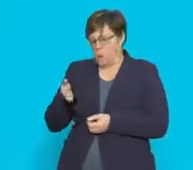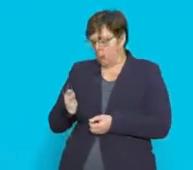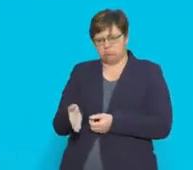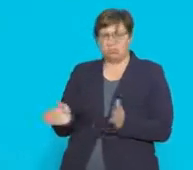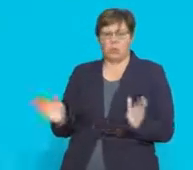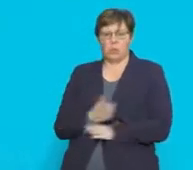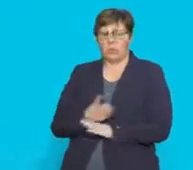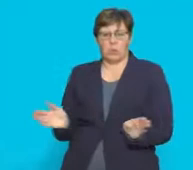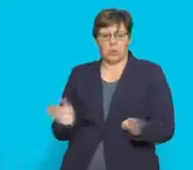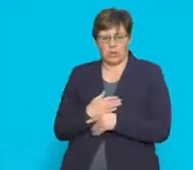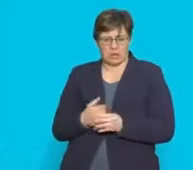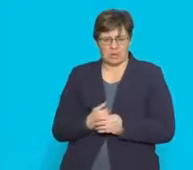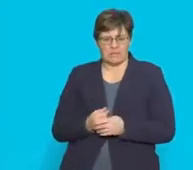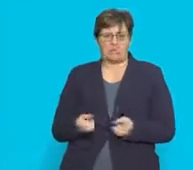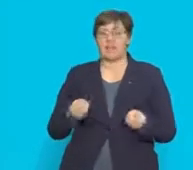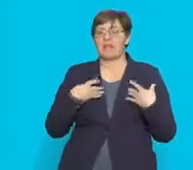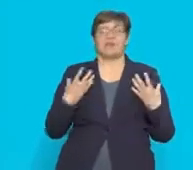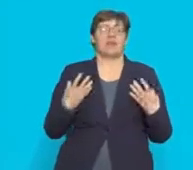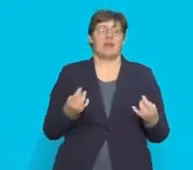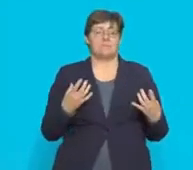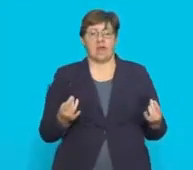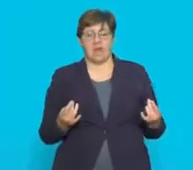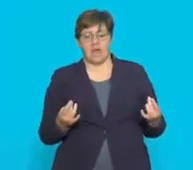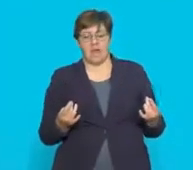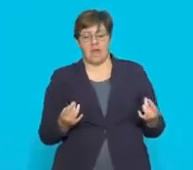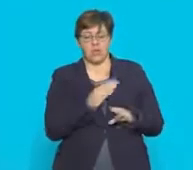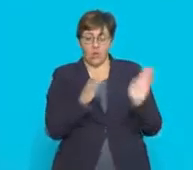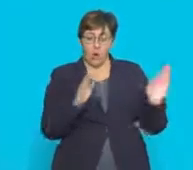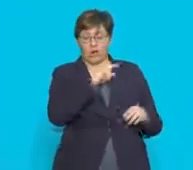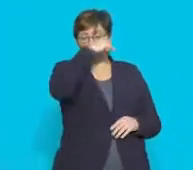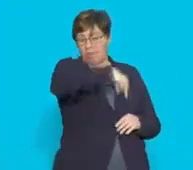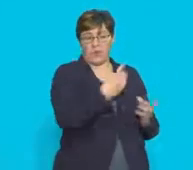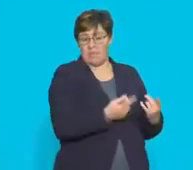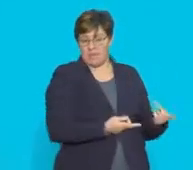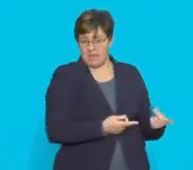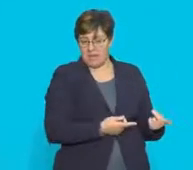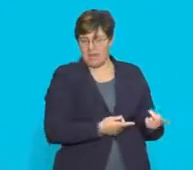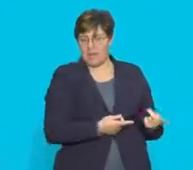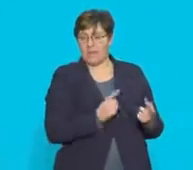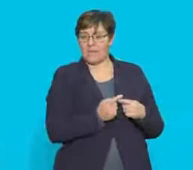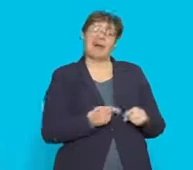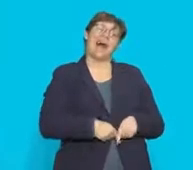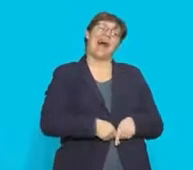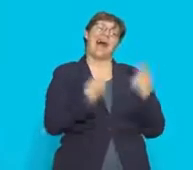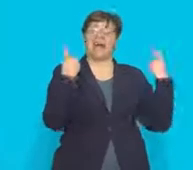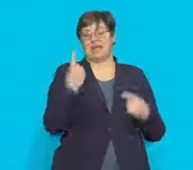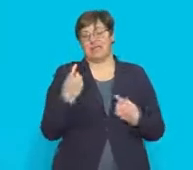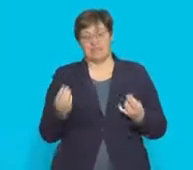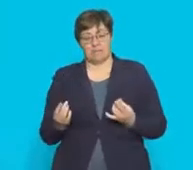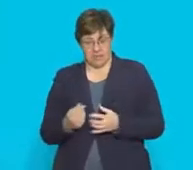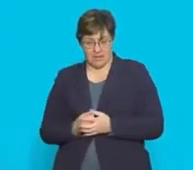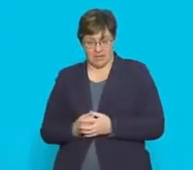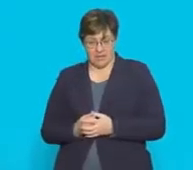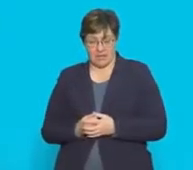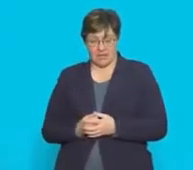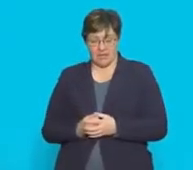would understand if it was giving us a number that is not a rational number, but another type of number that we can